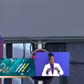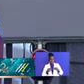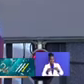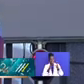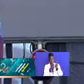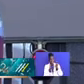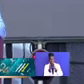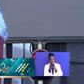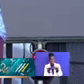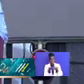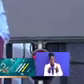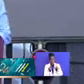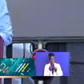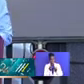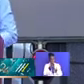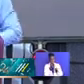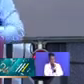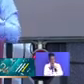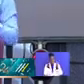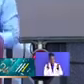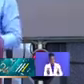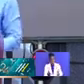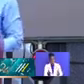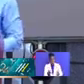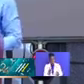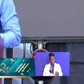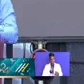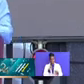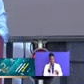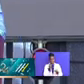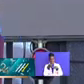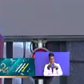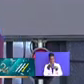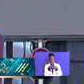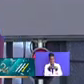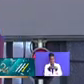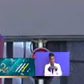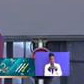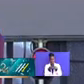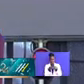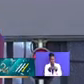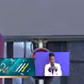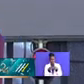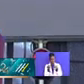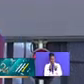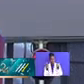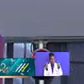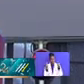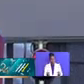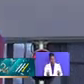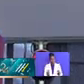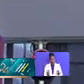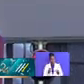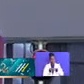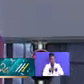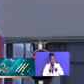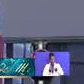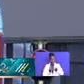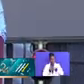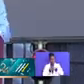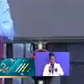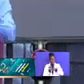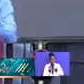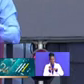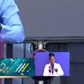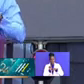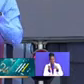Jesus as your savior is referred to as an alter call are you